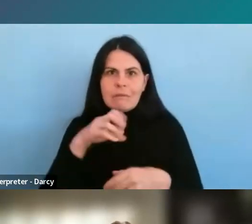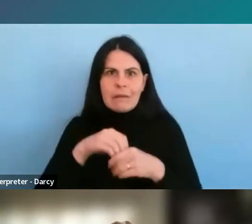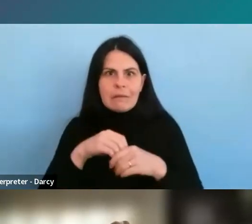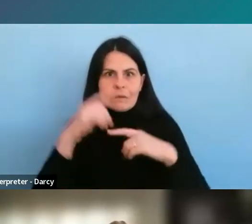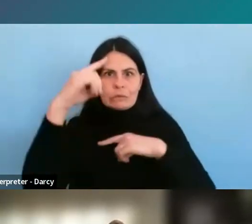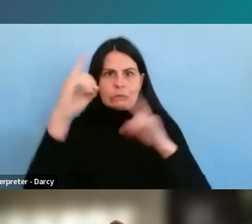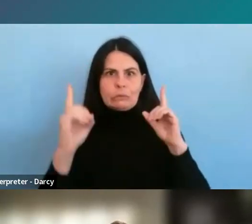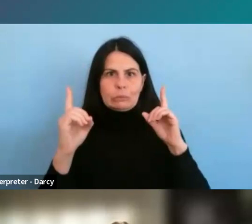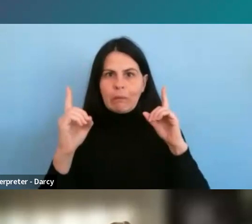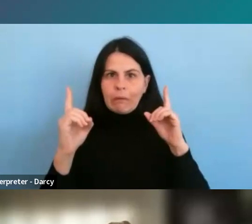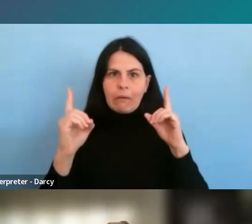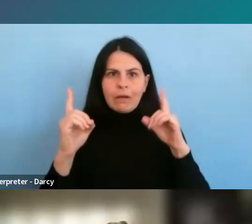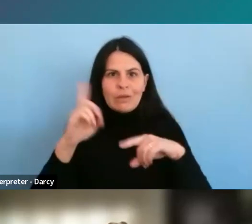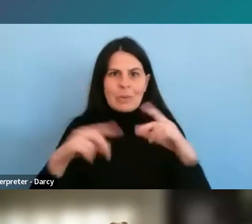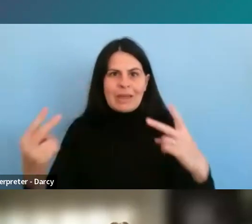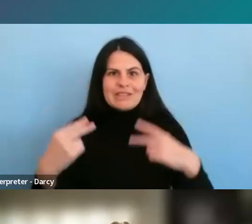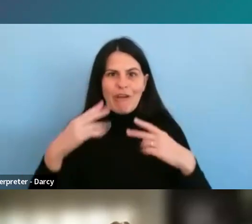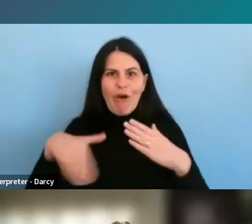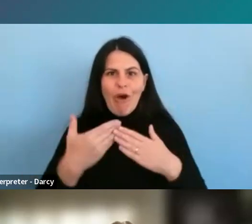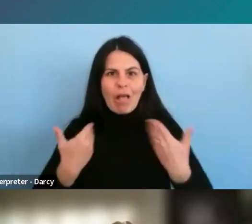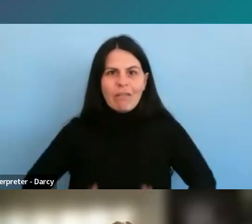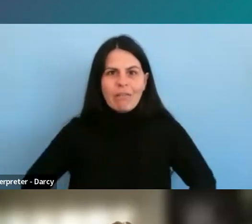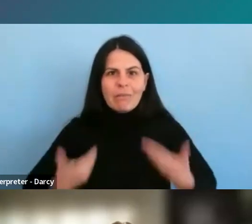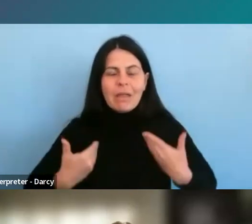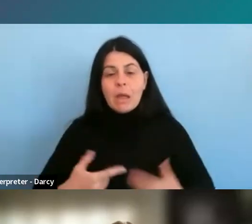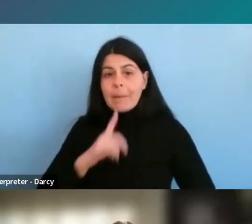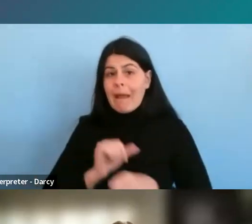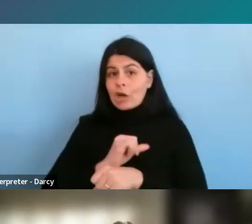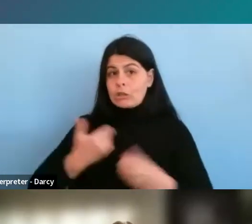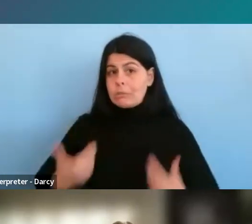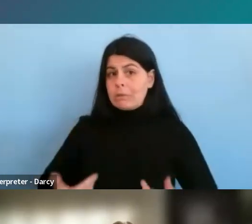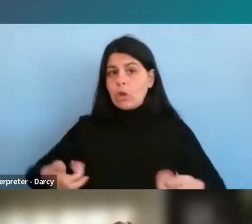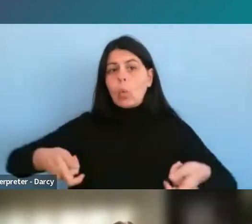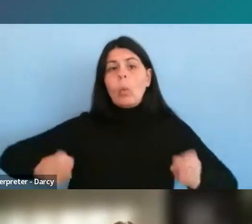because you can't see all of me. But I am actually